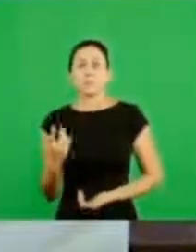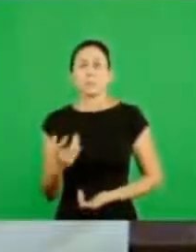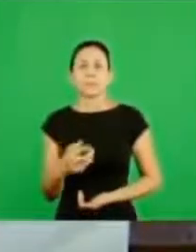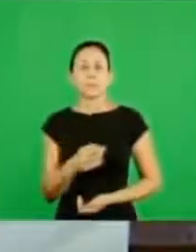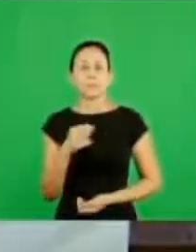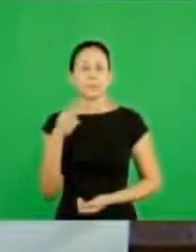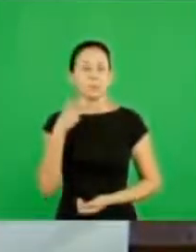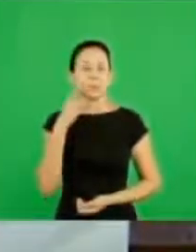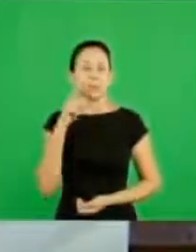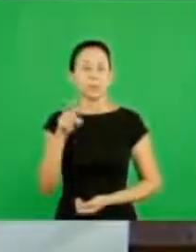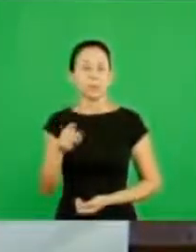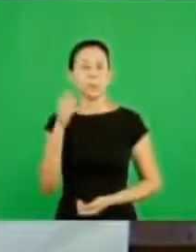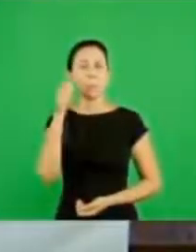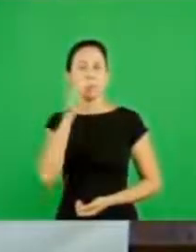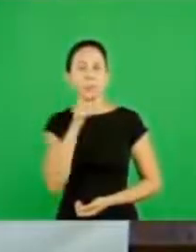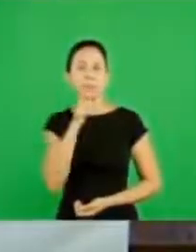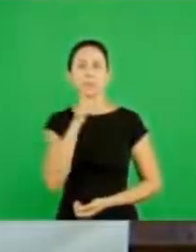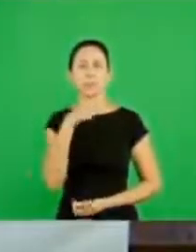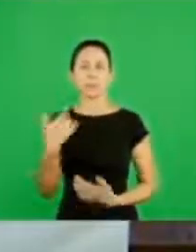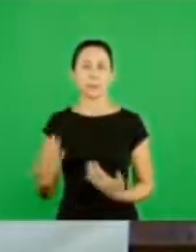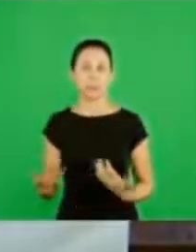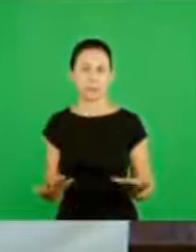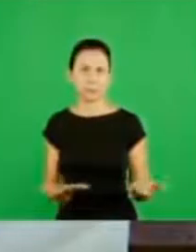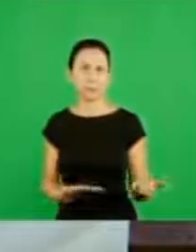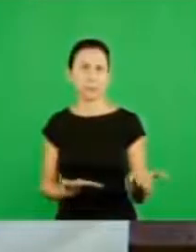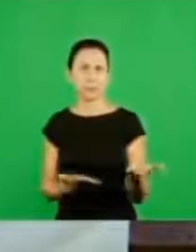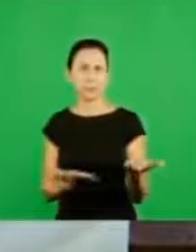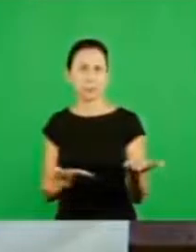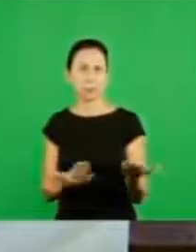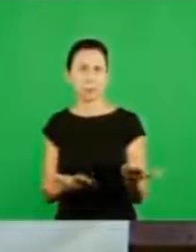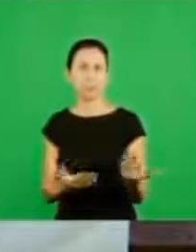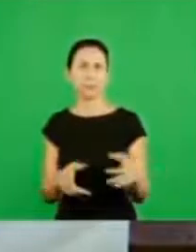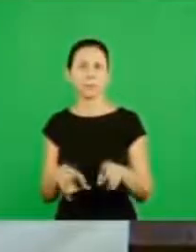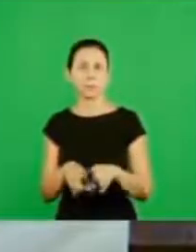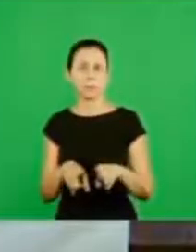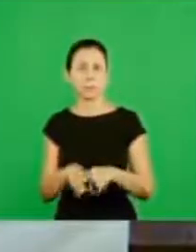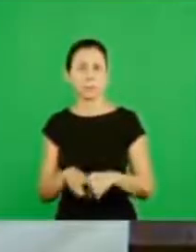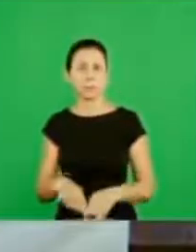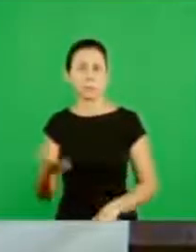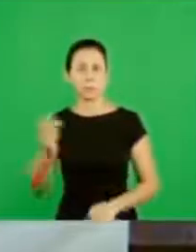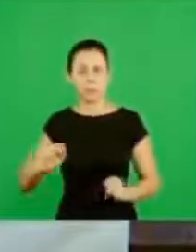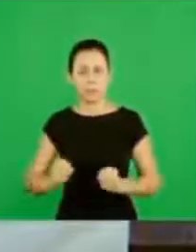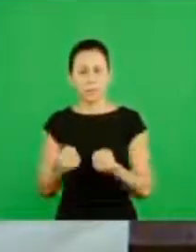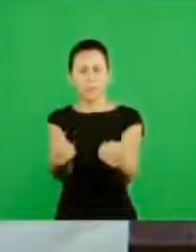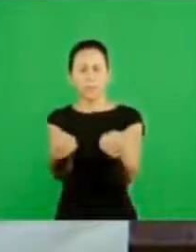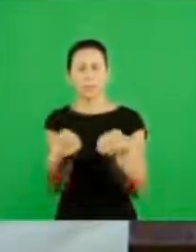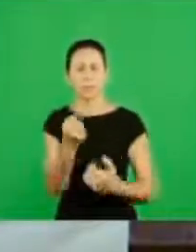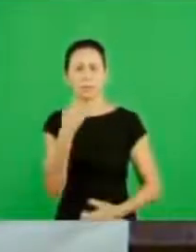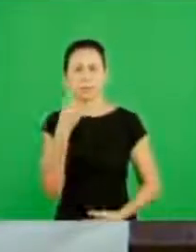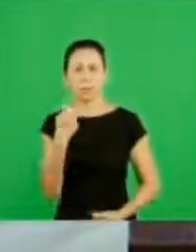fight and say what they want to say. And we saw young people, women,